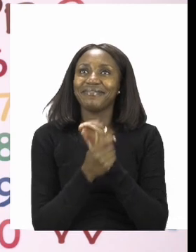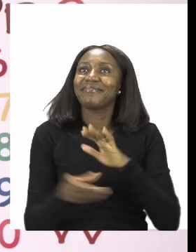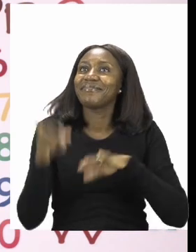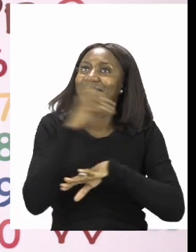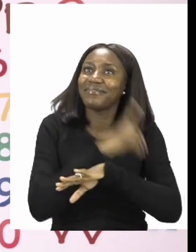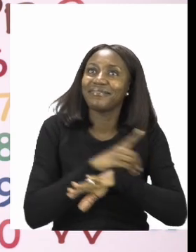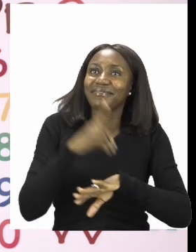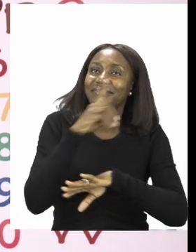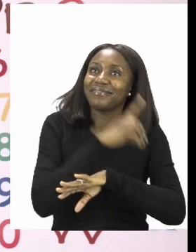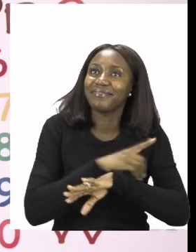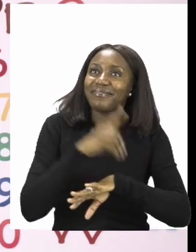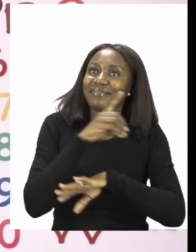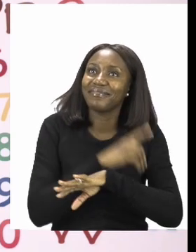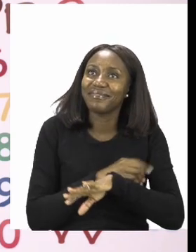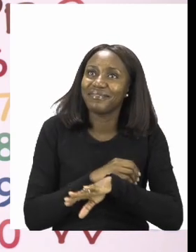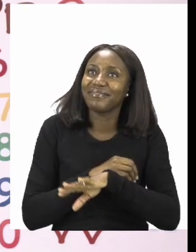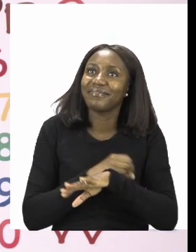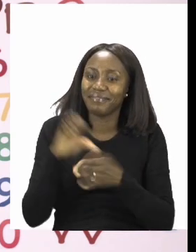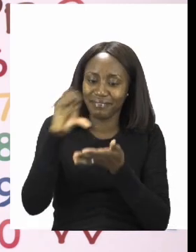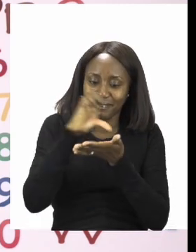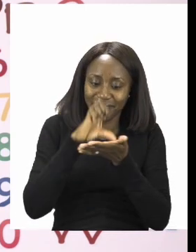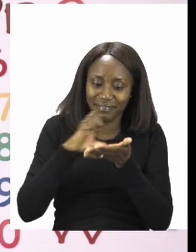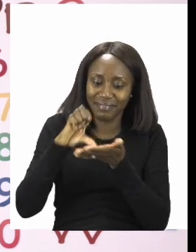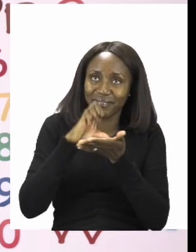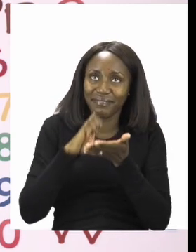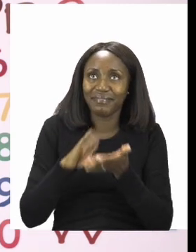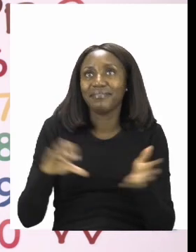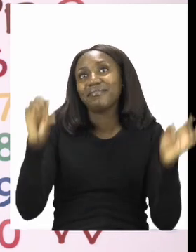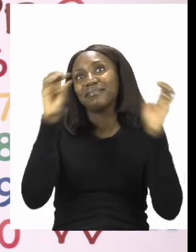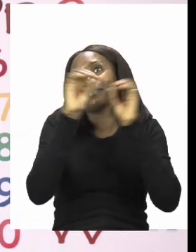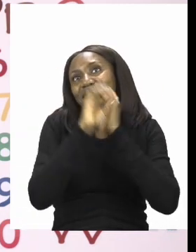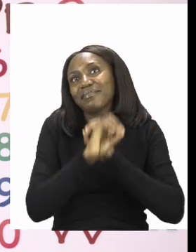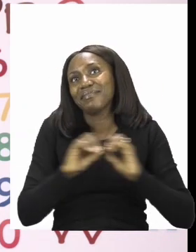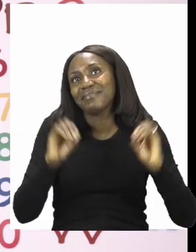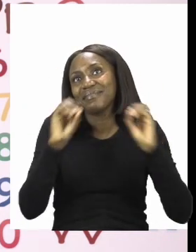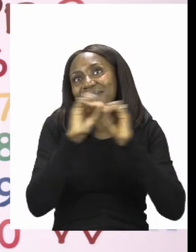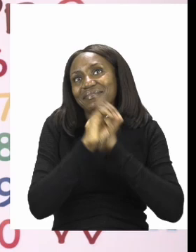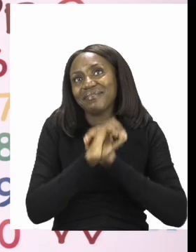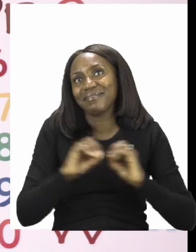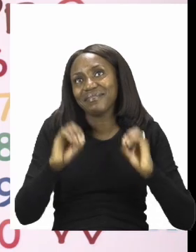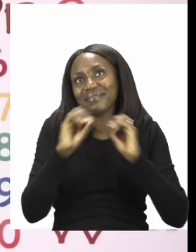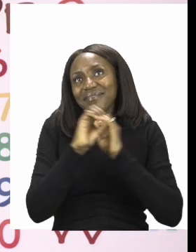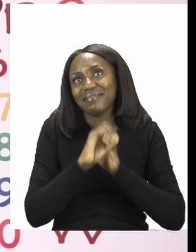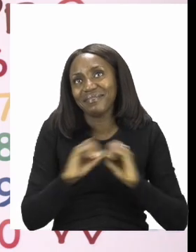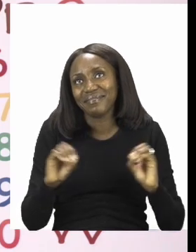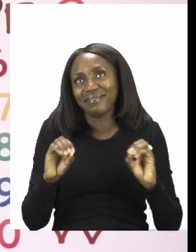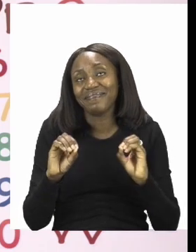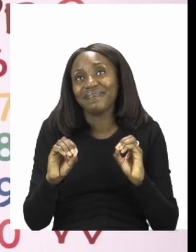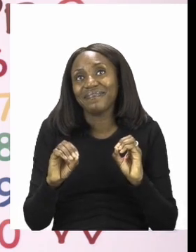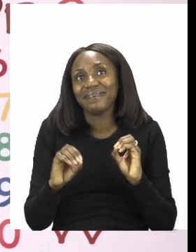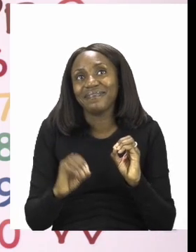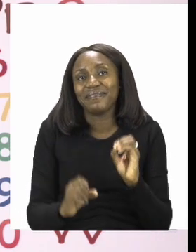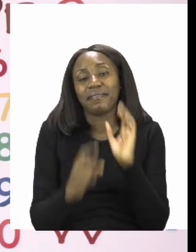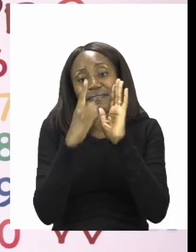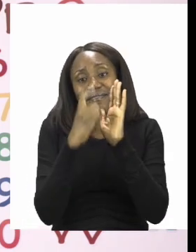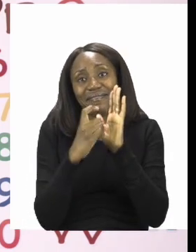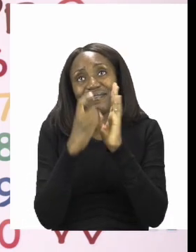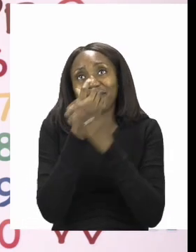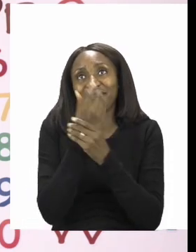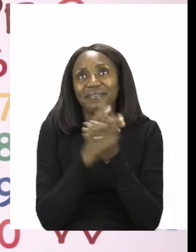Sanitize every day so the germs can stay away.